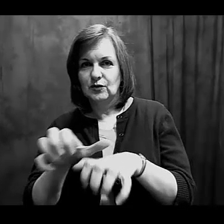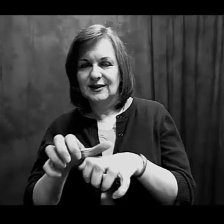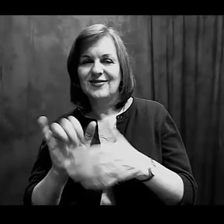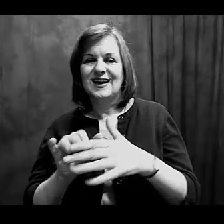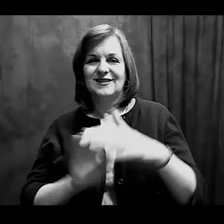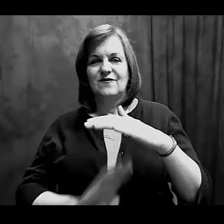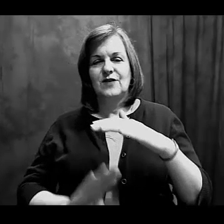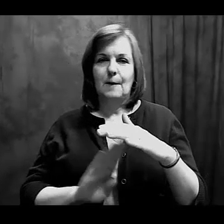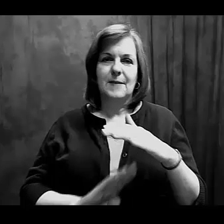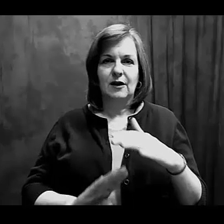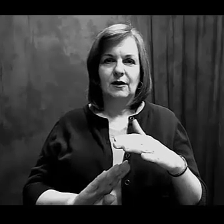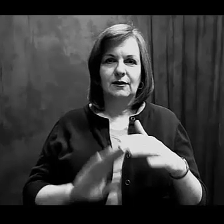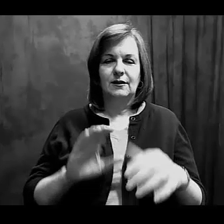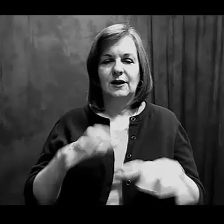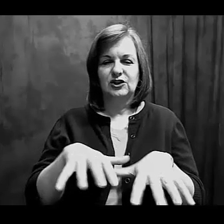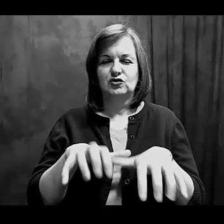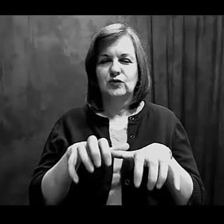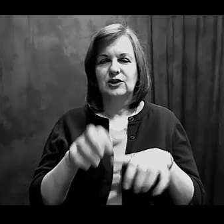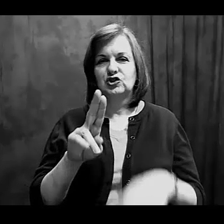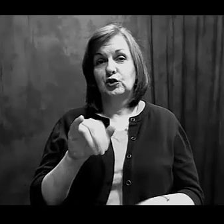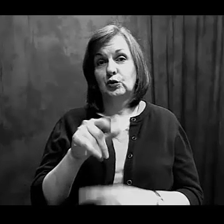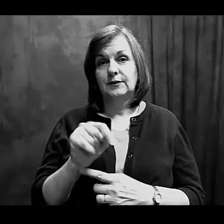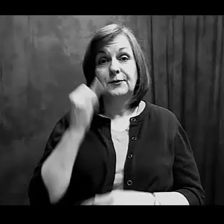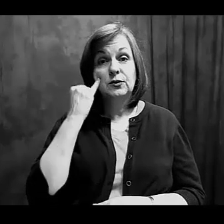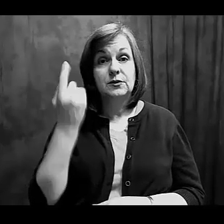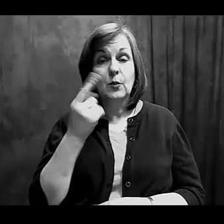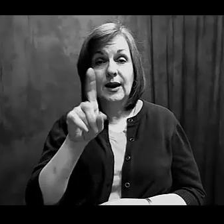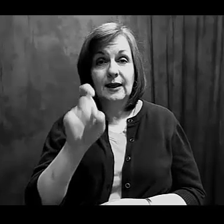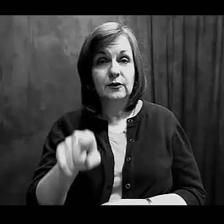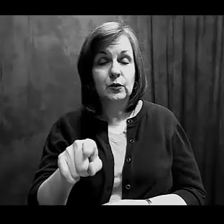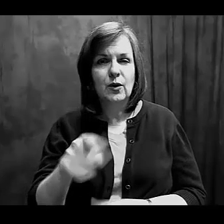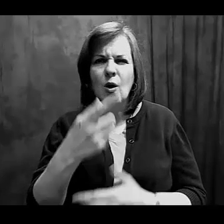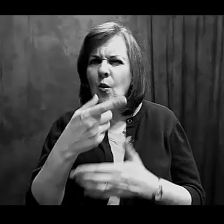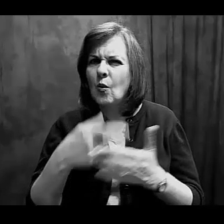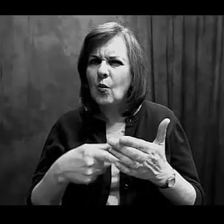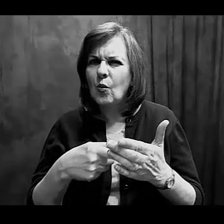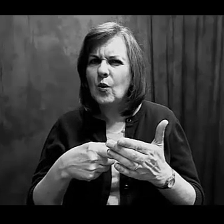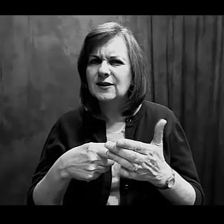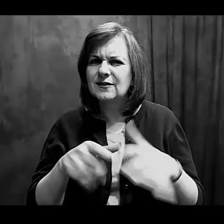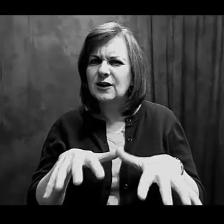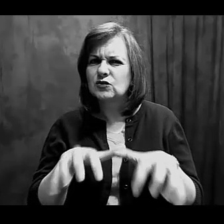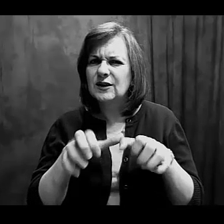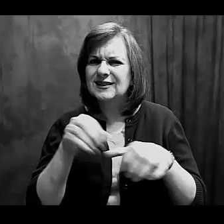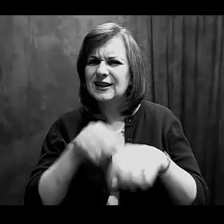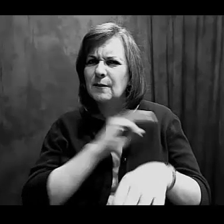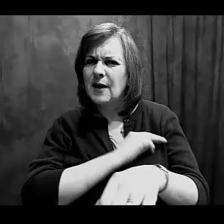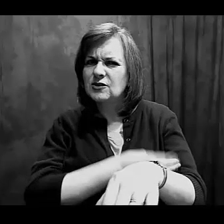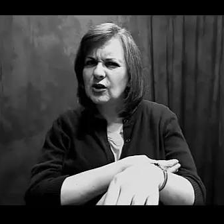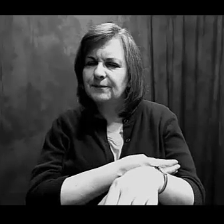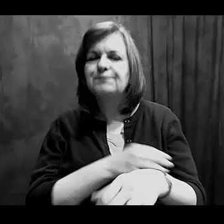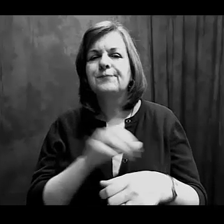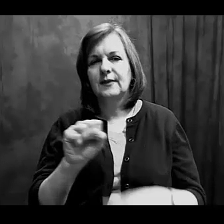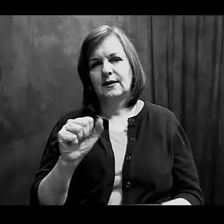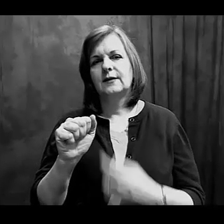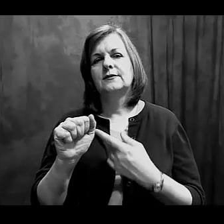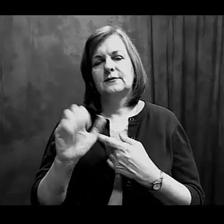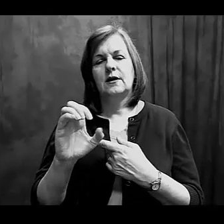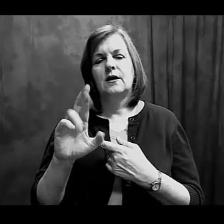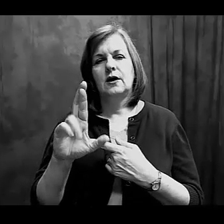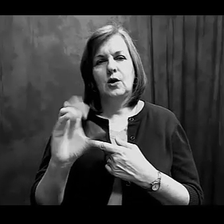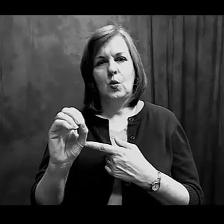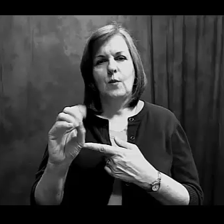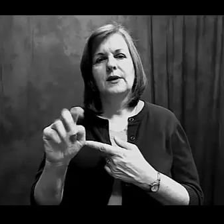our fundamental contraction unit. When someone asks you what's contracting on a muscle, it's the